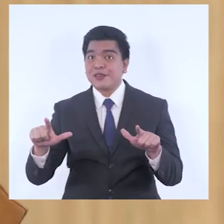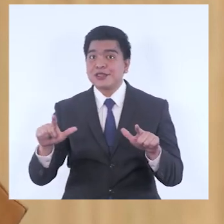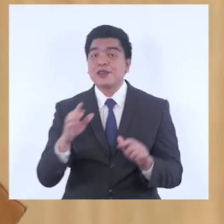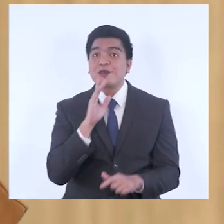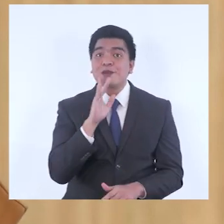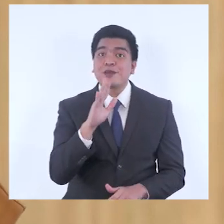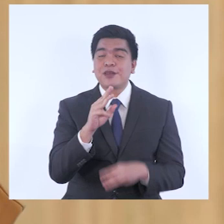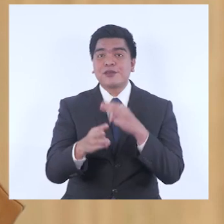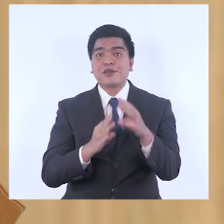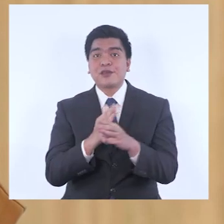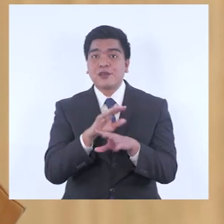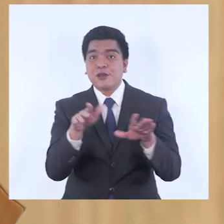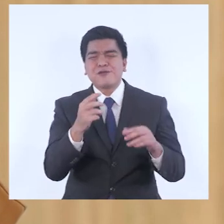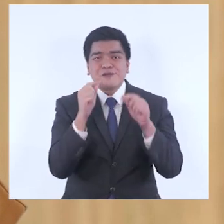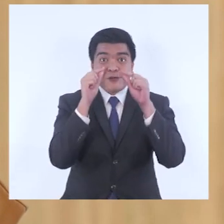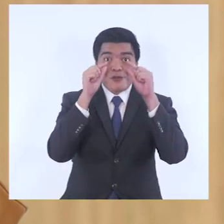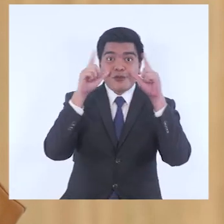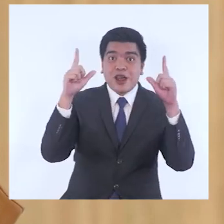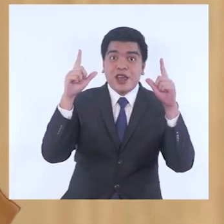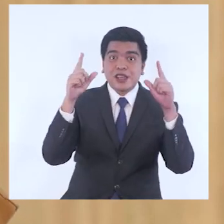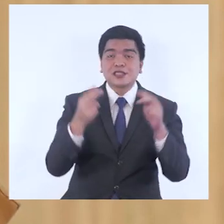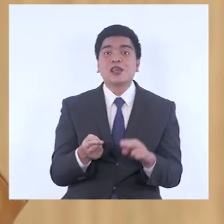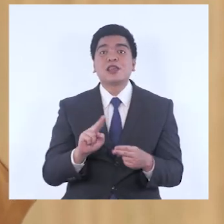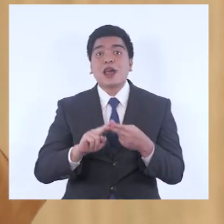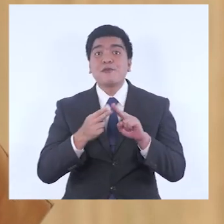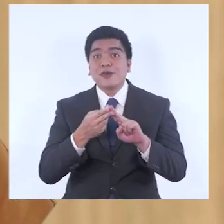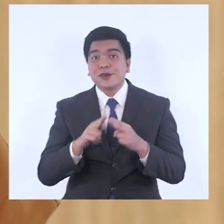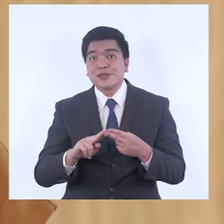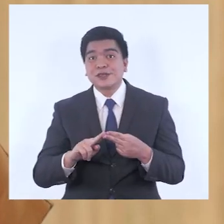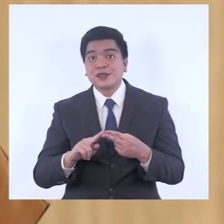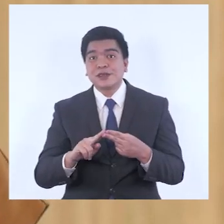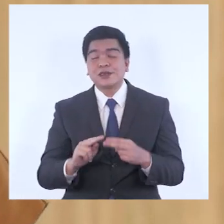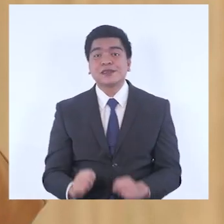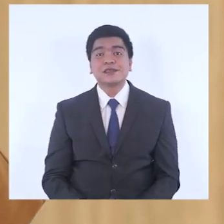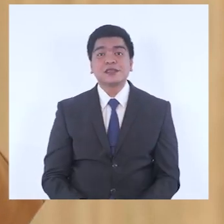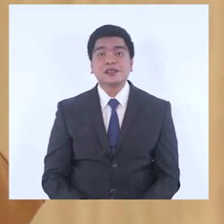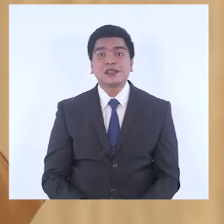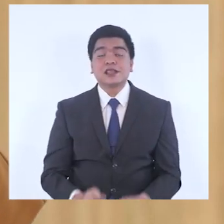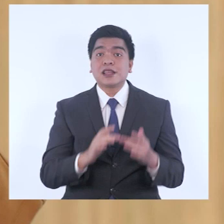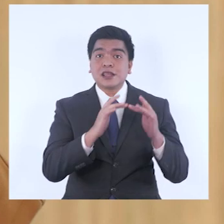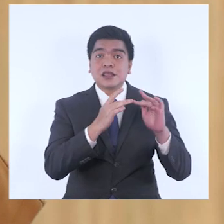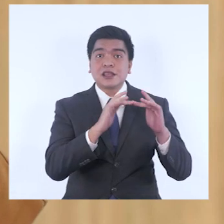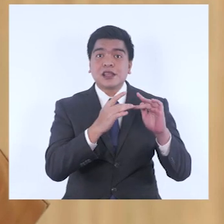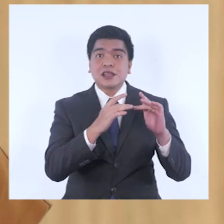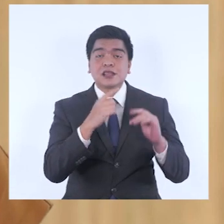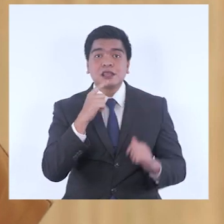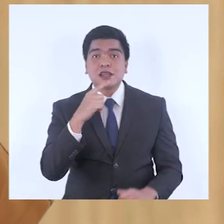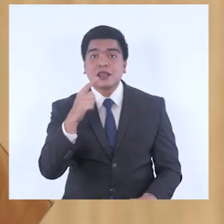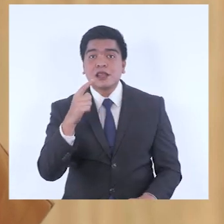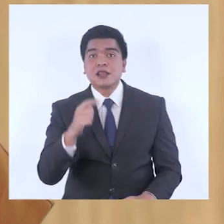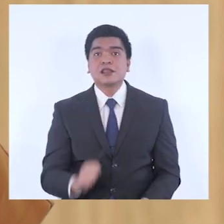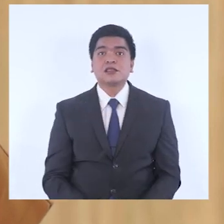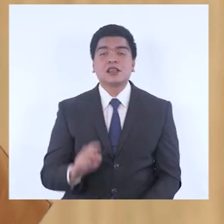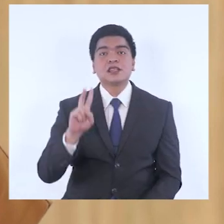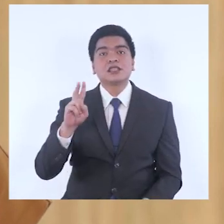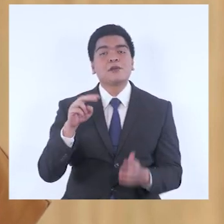the numbers. The internet puts the figure at more than 7,100 languages